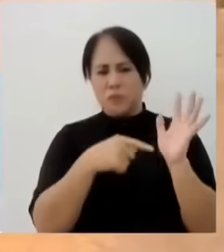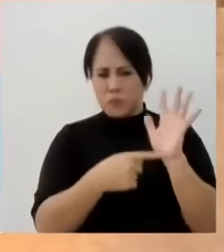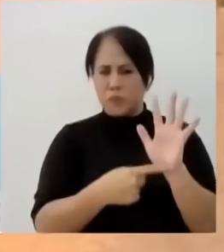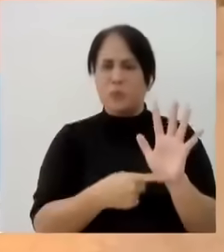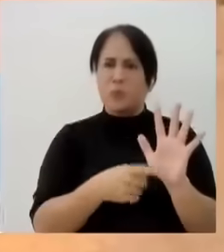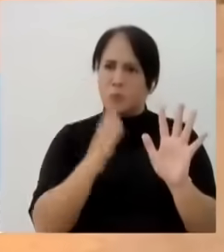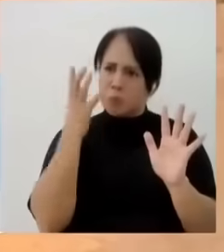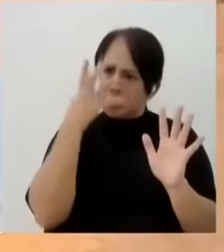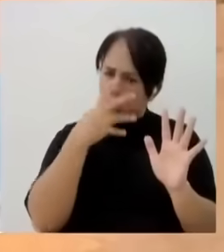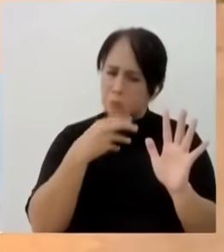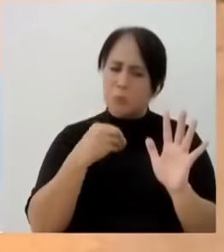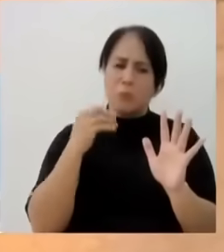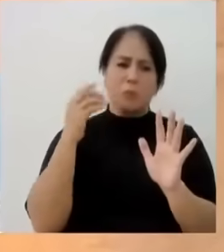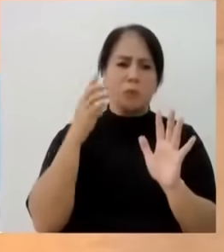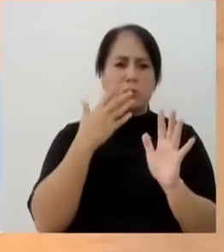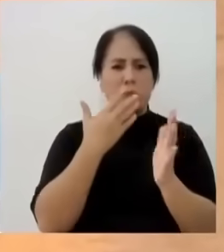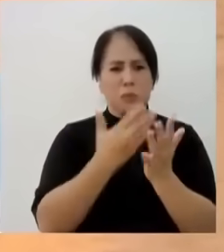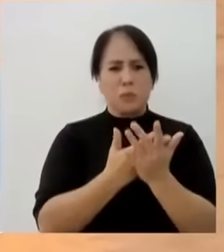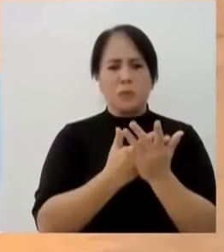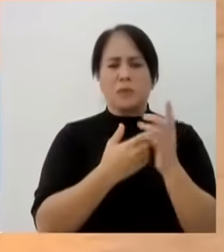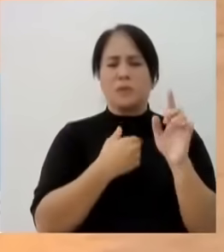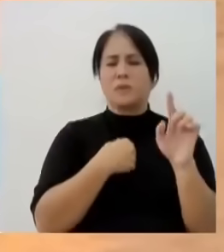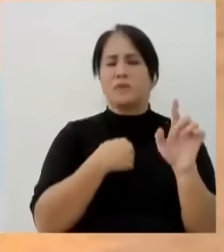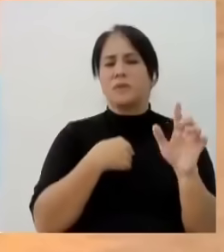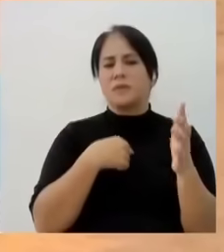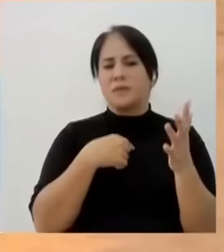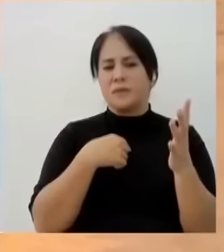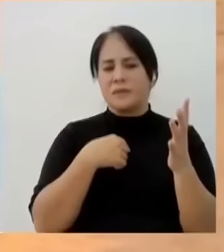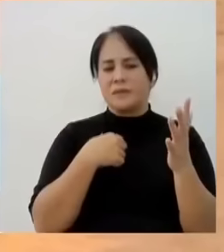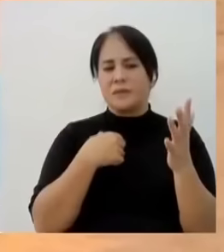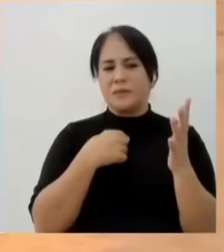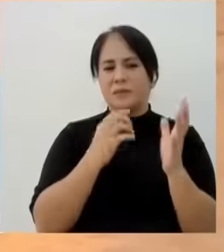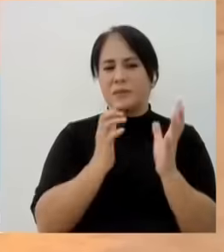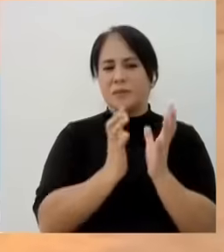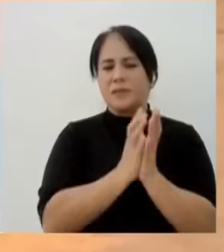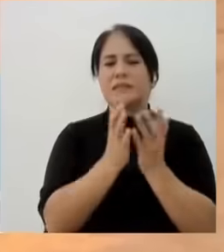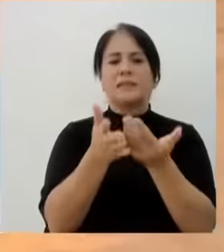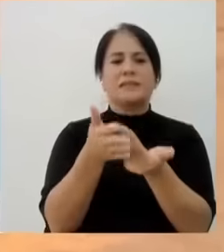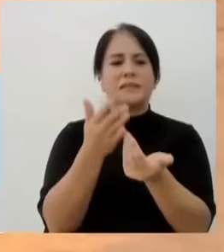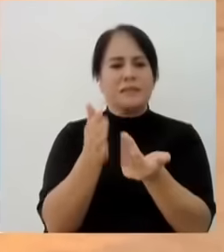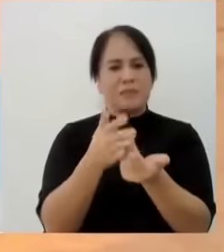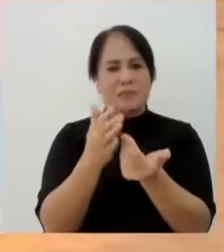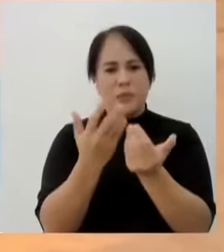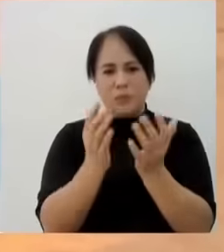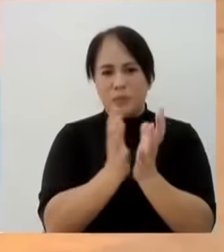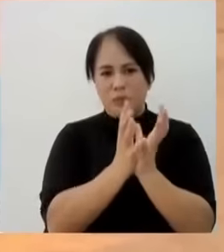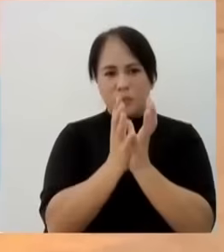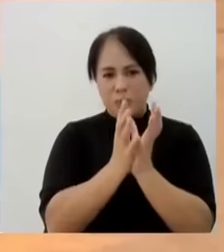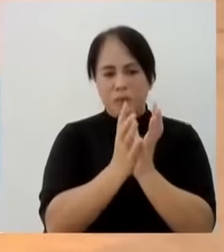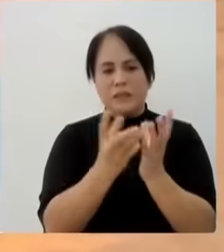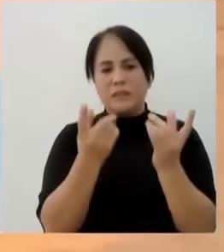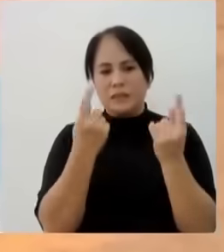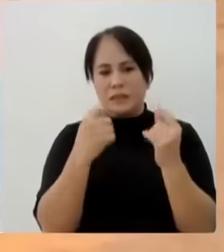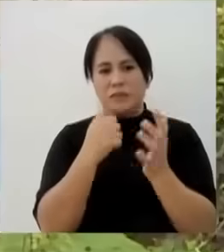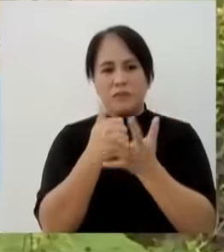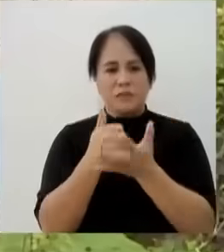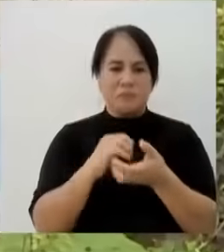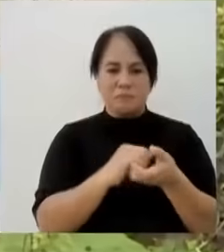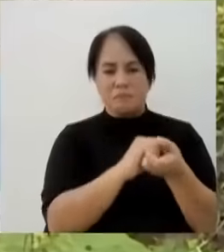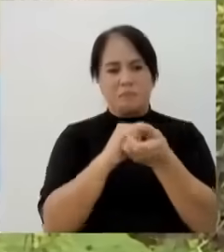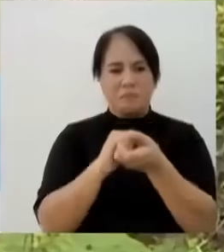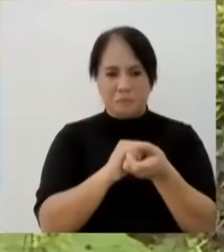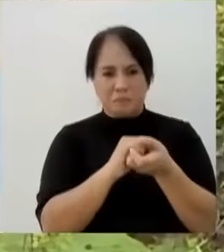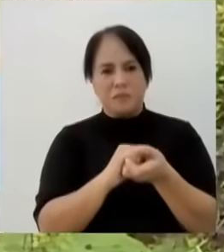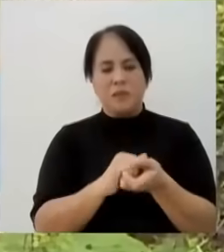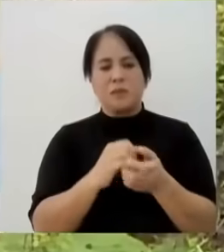of not really a utopia, but of a simple community of trying to help each other and promote